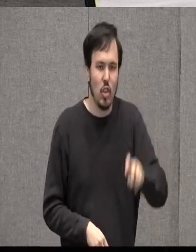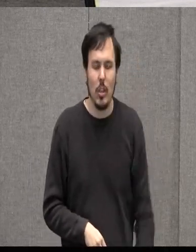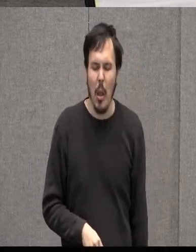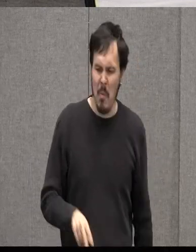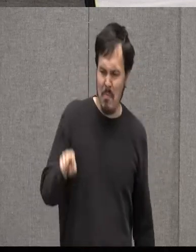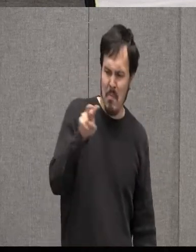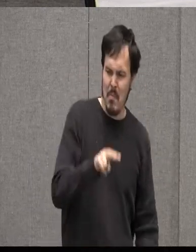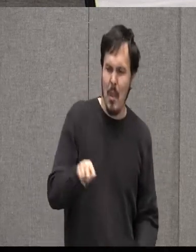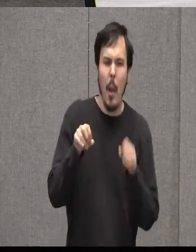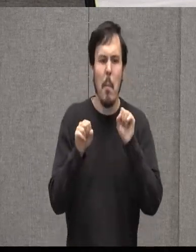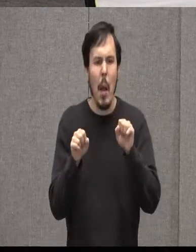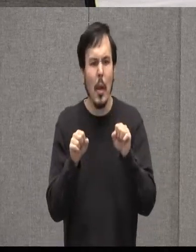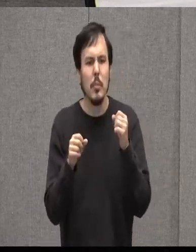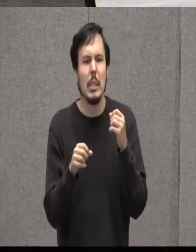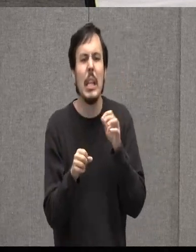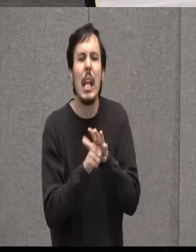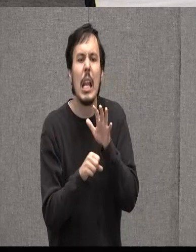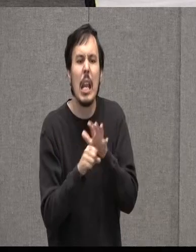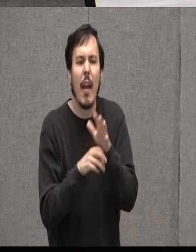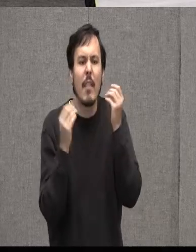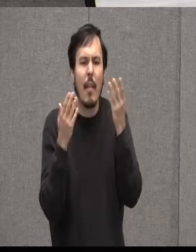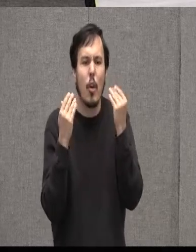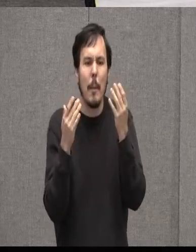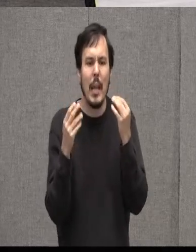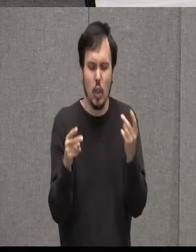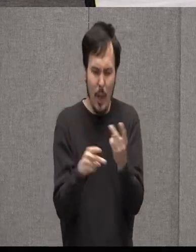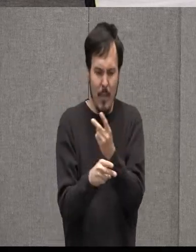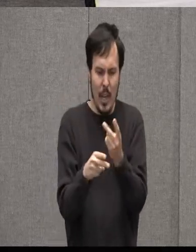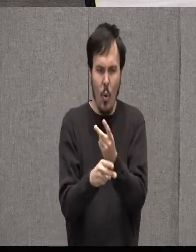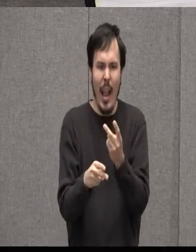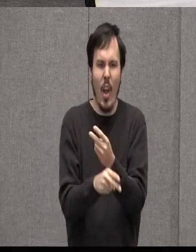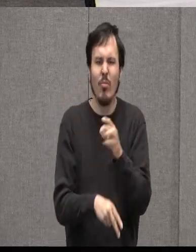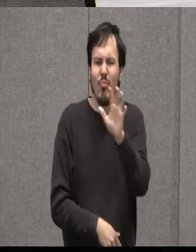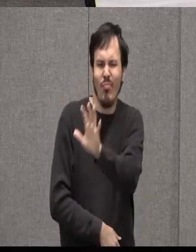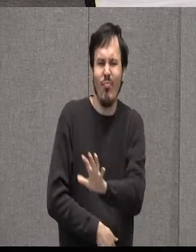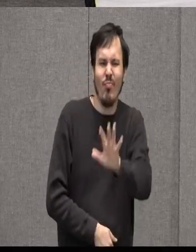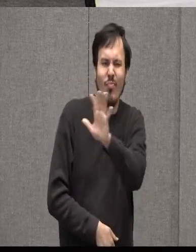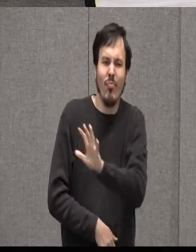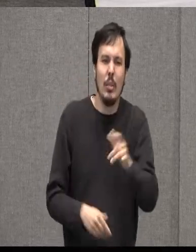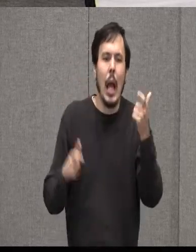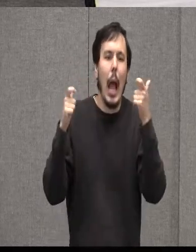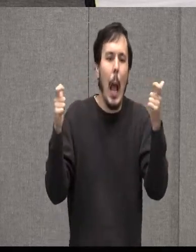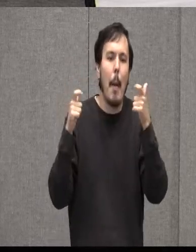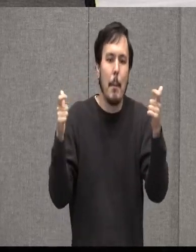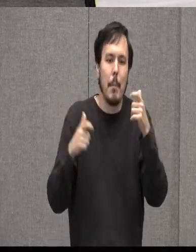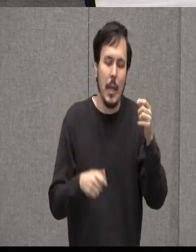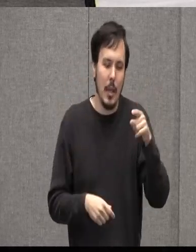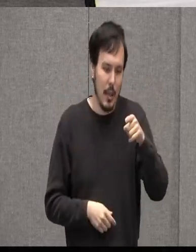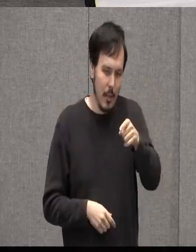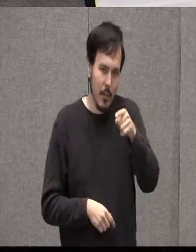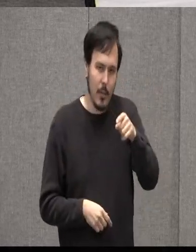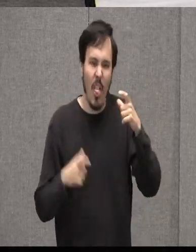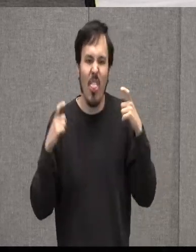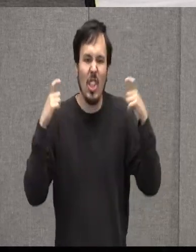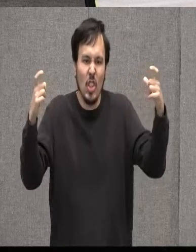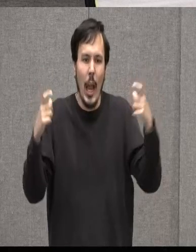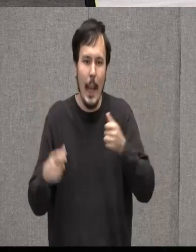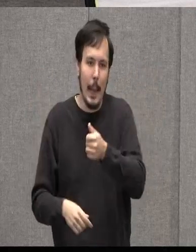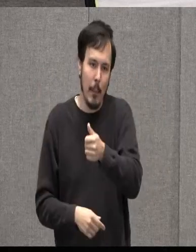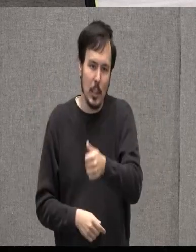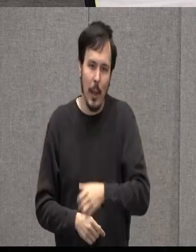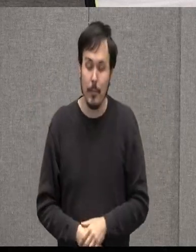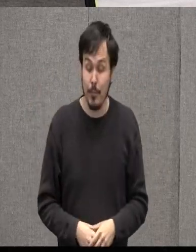or the length of the giant's ear, also 54 inches. But I still didn't have enough